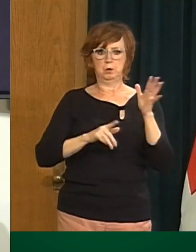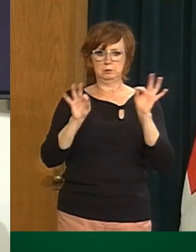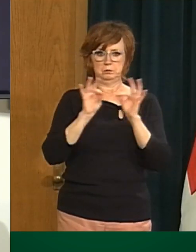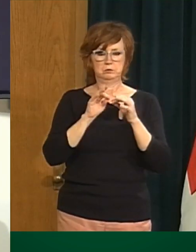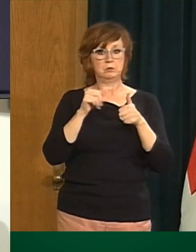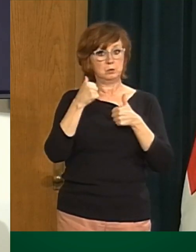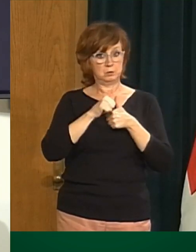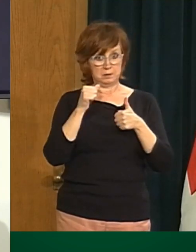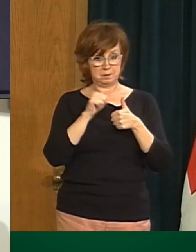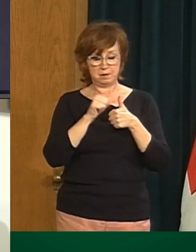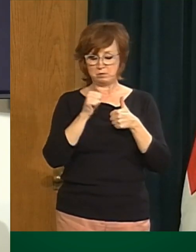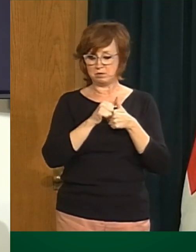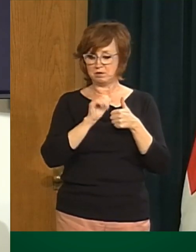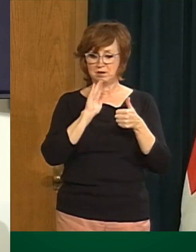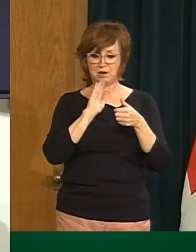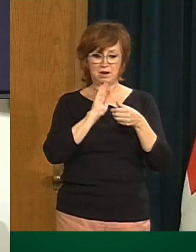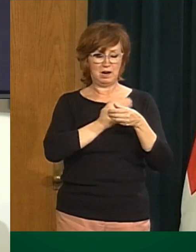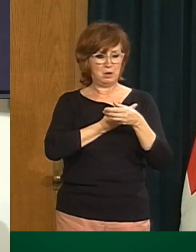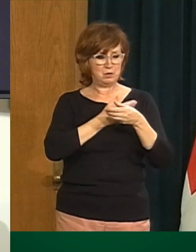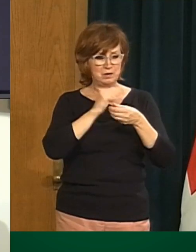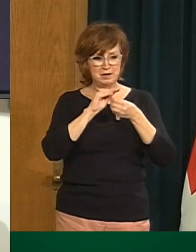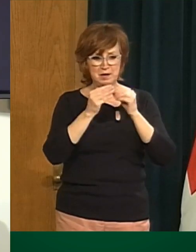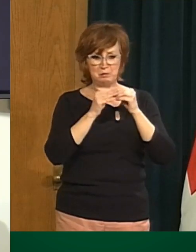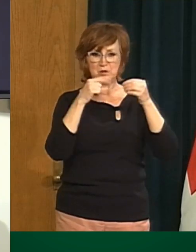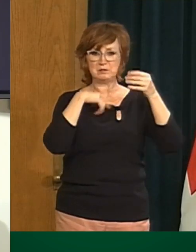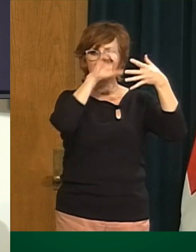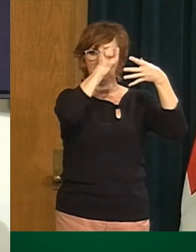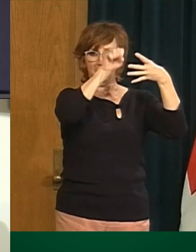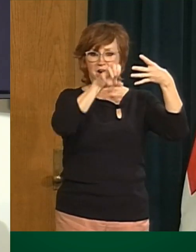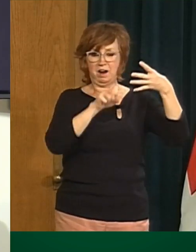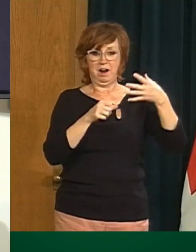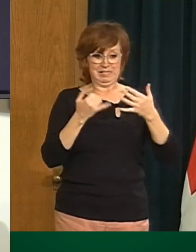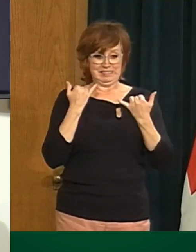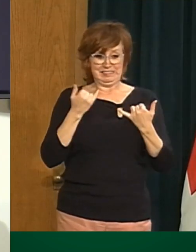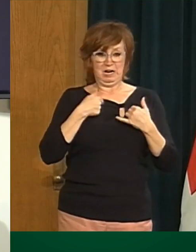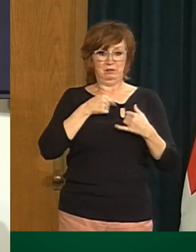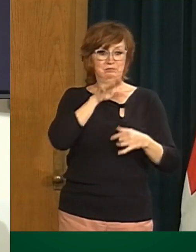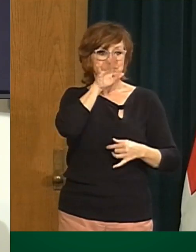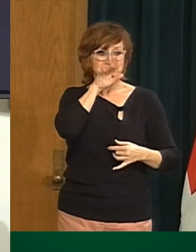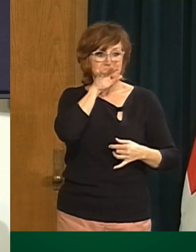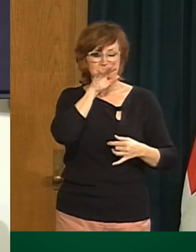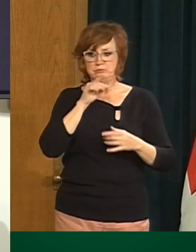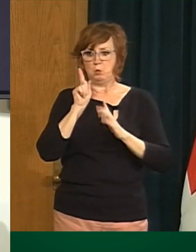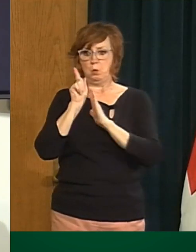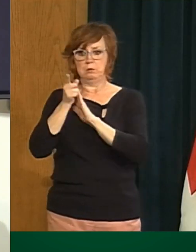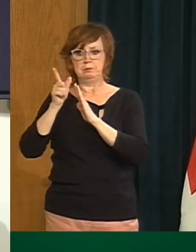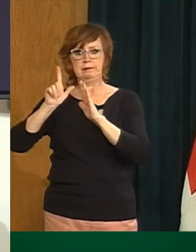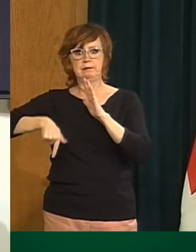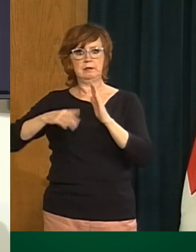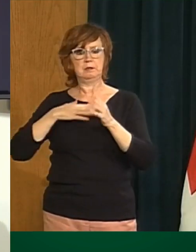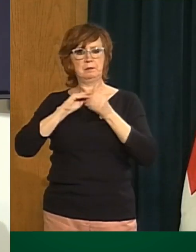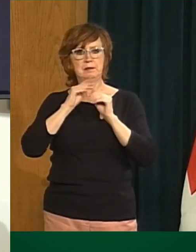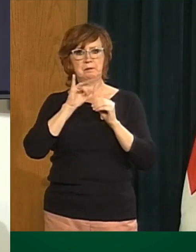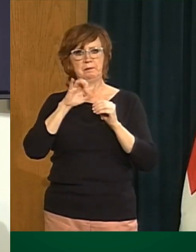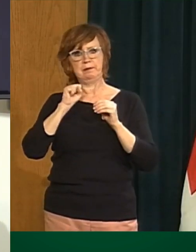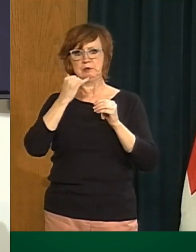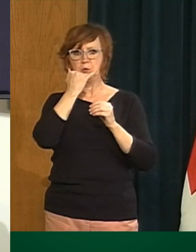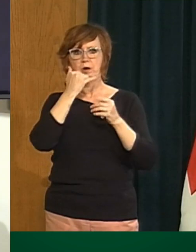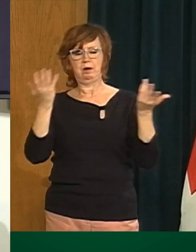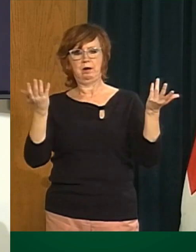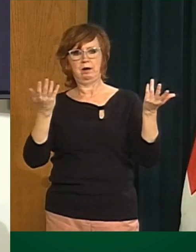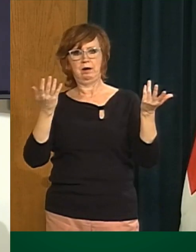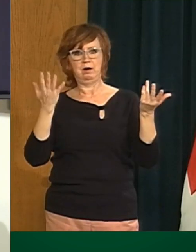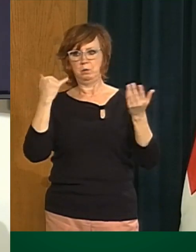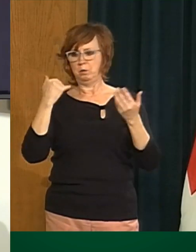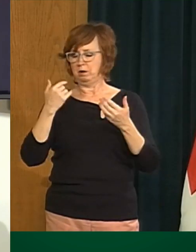following information changes literally as I'm speaking, and we always have to do a point in time report out with respect